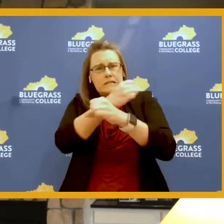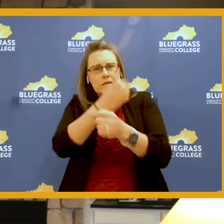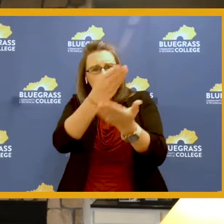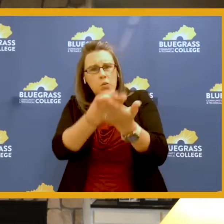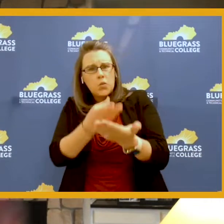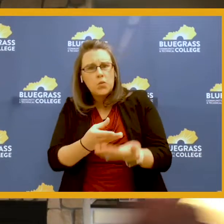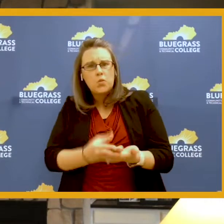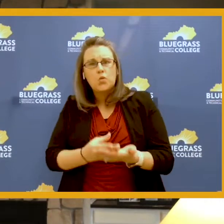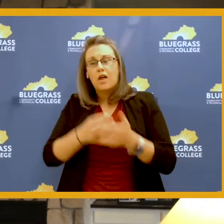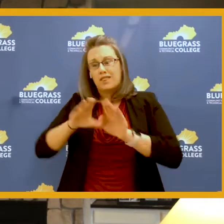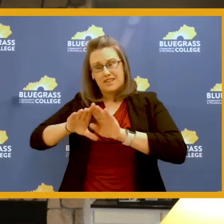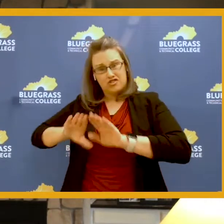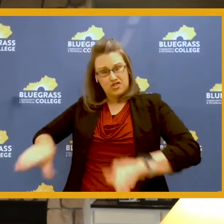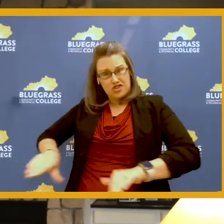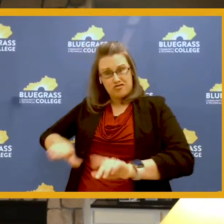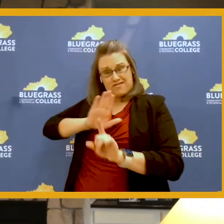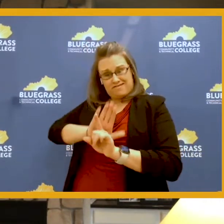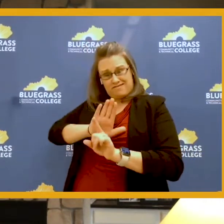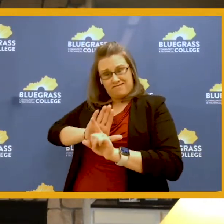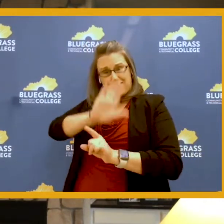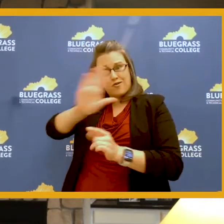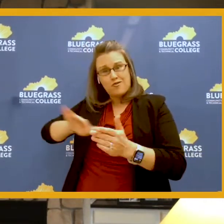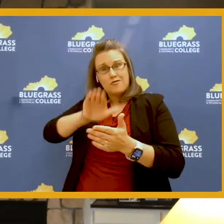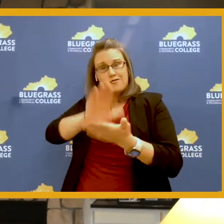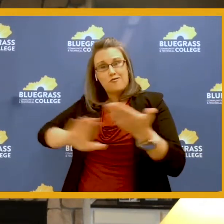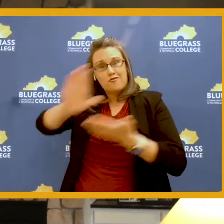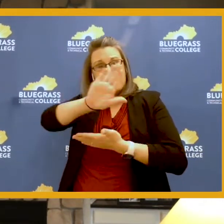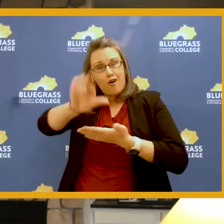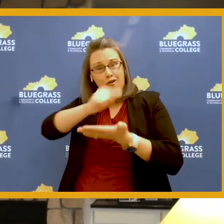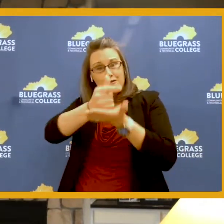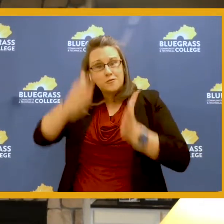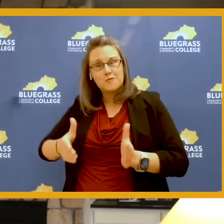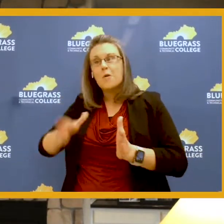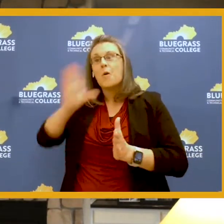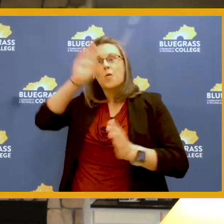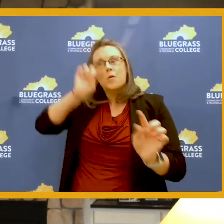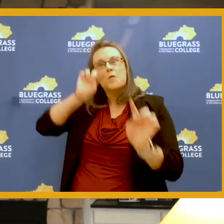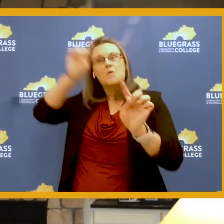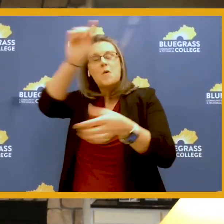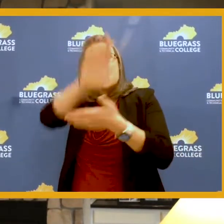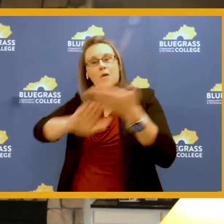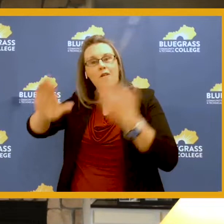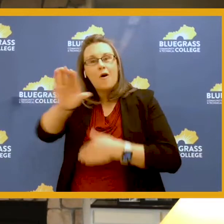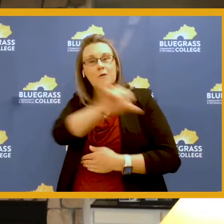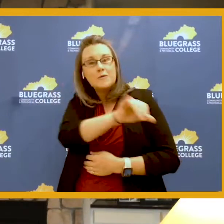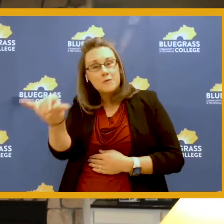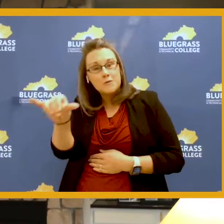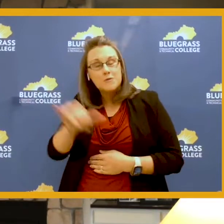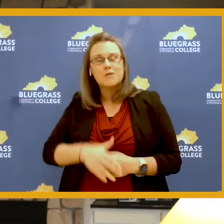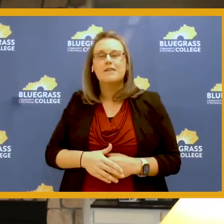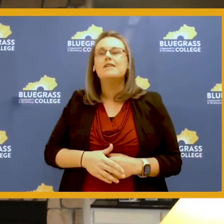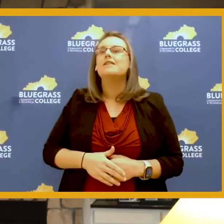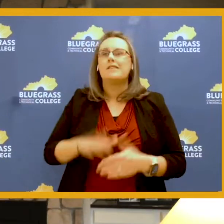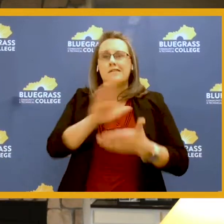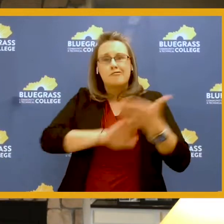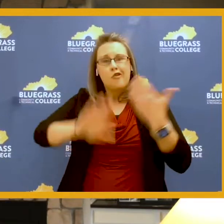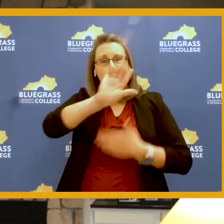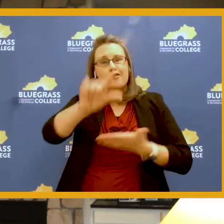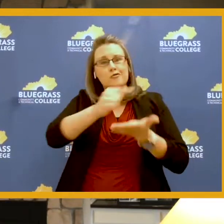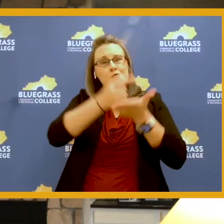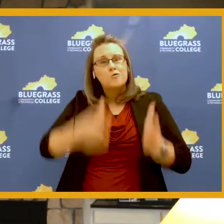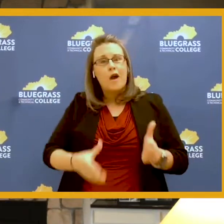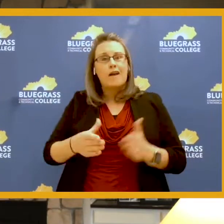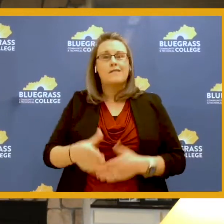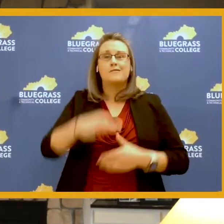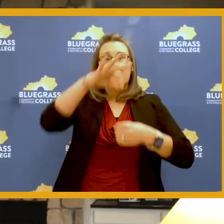better, not only in school, but in life. And they even have a greater chance of going to college. College graduates